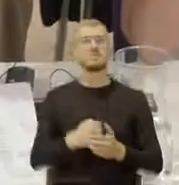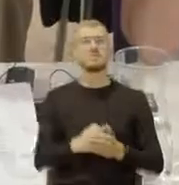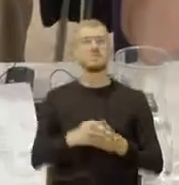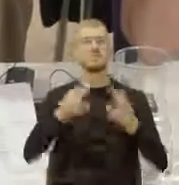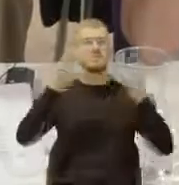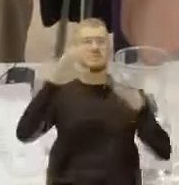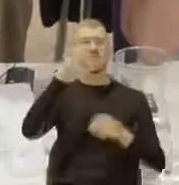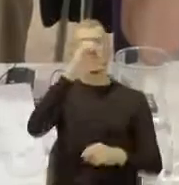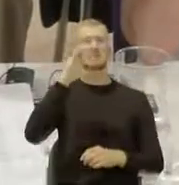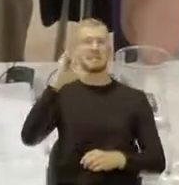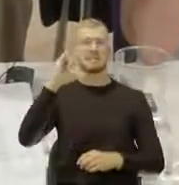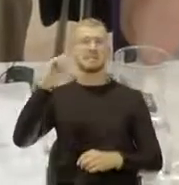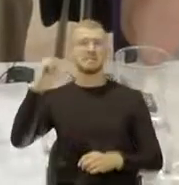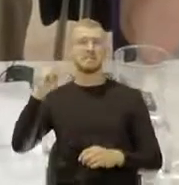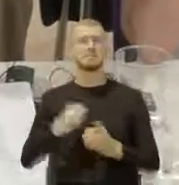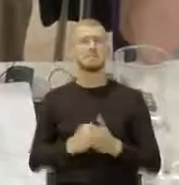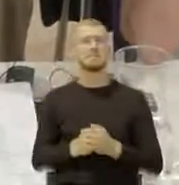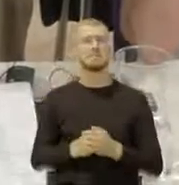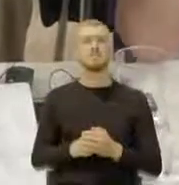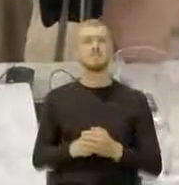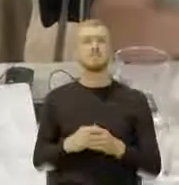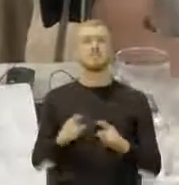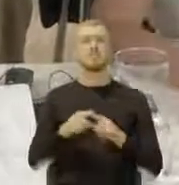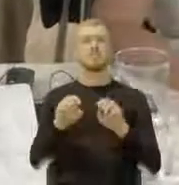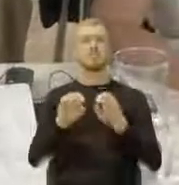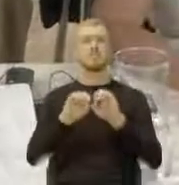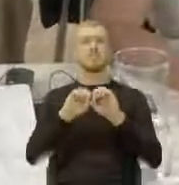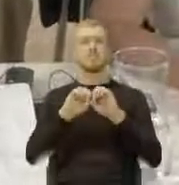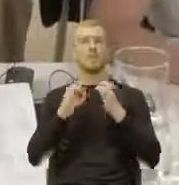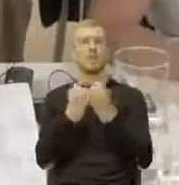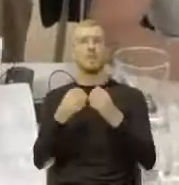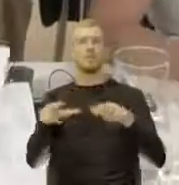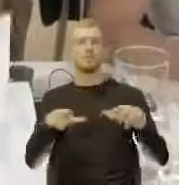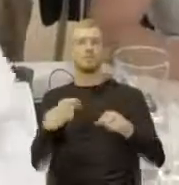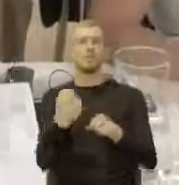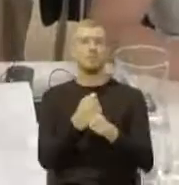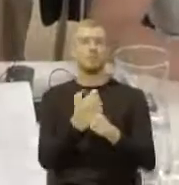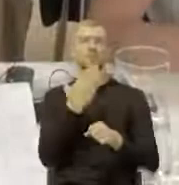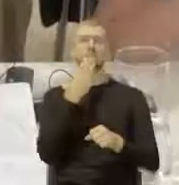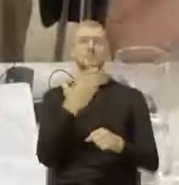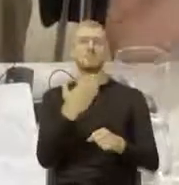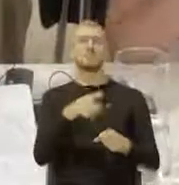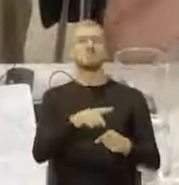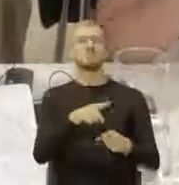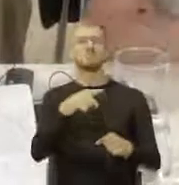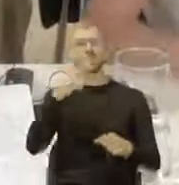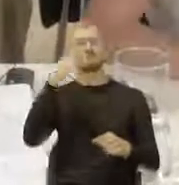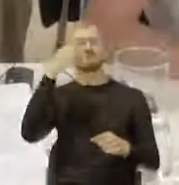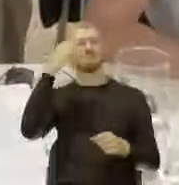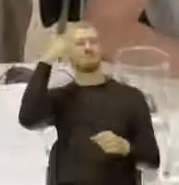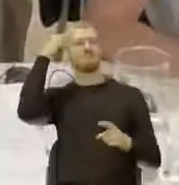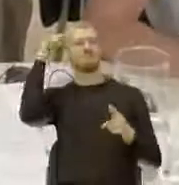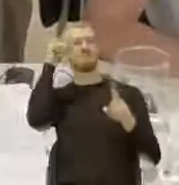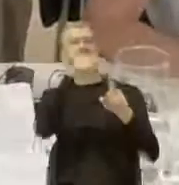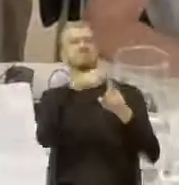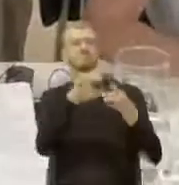for this space, and we hope we can continue to work together even more so than ever.